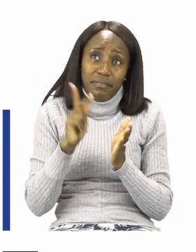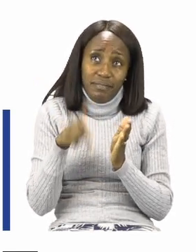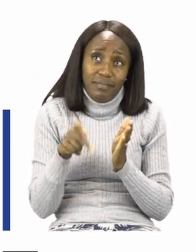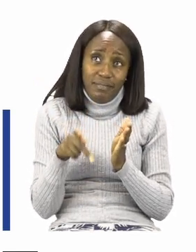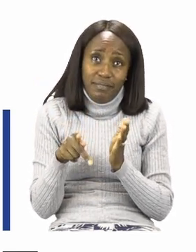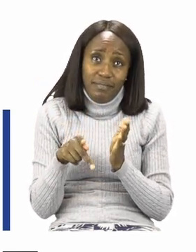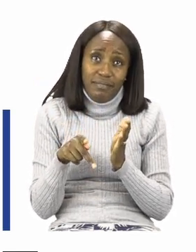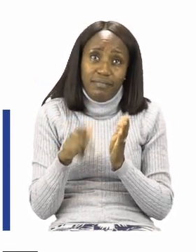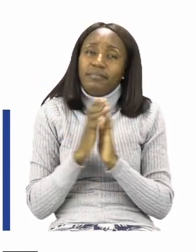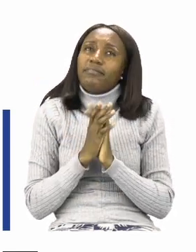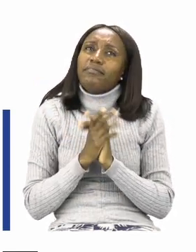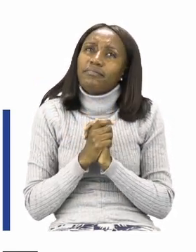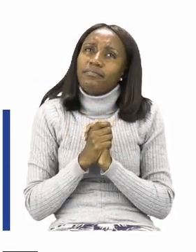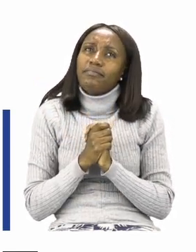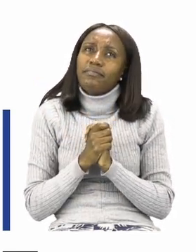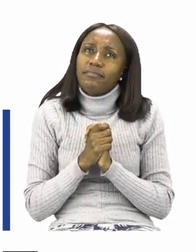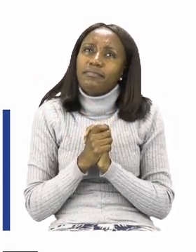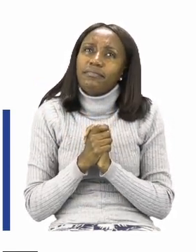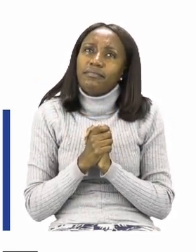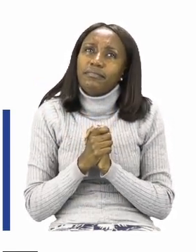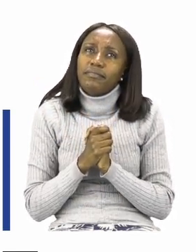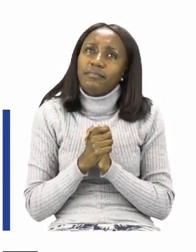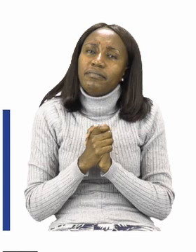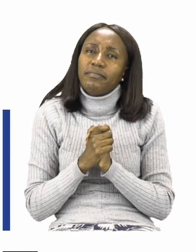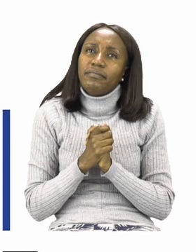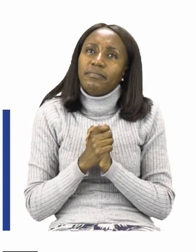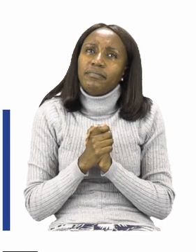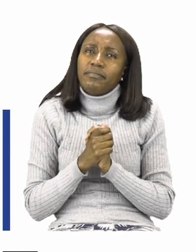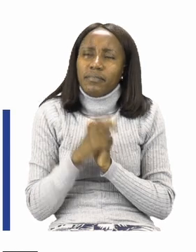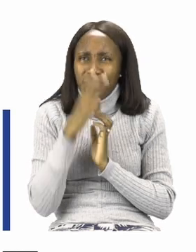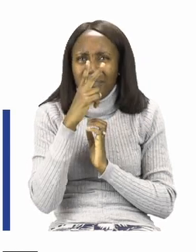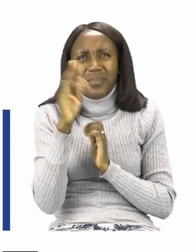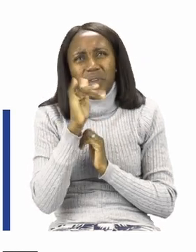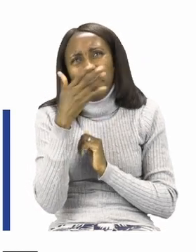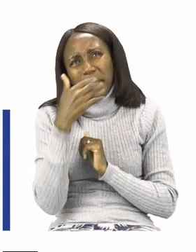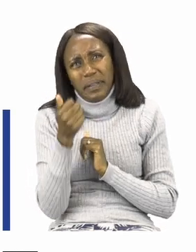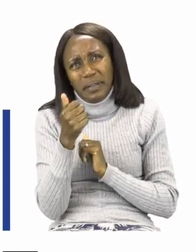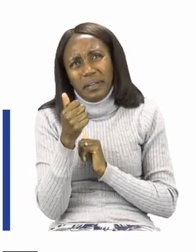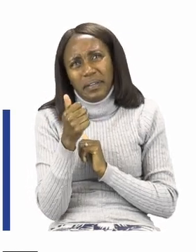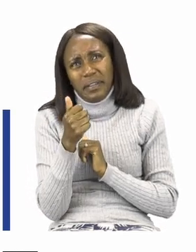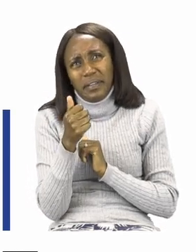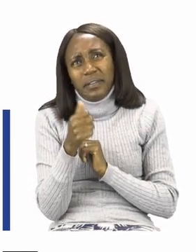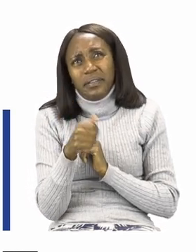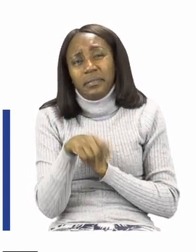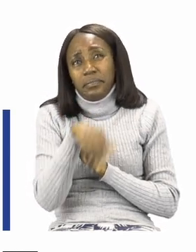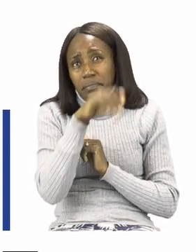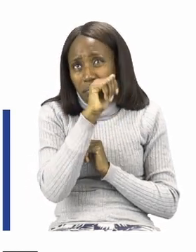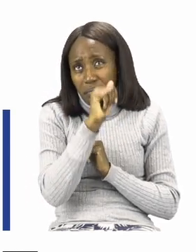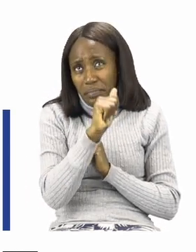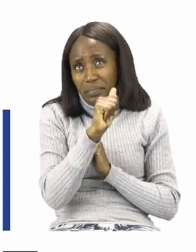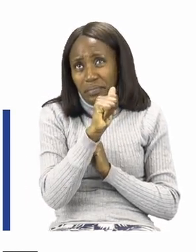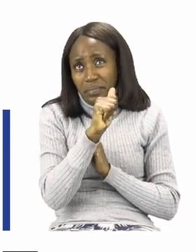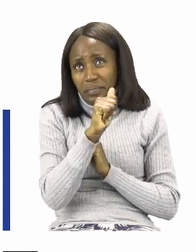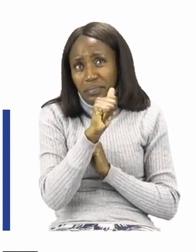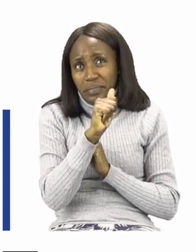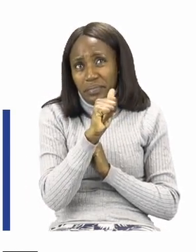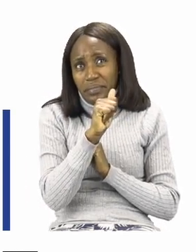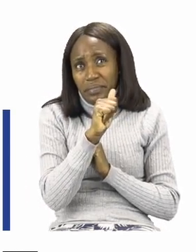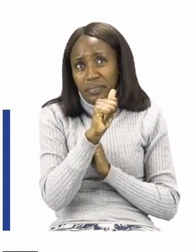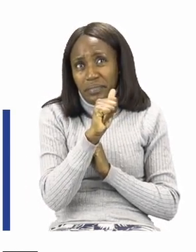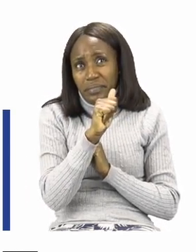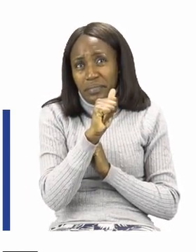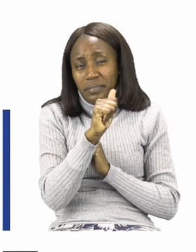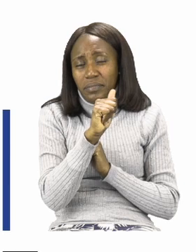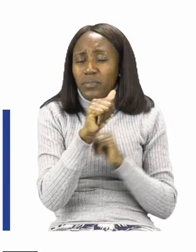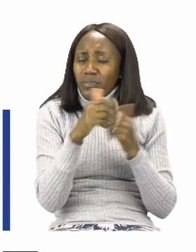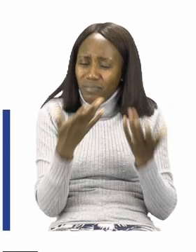article and see which one fits best. Let's start again. I